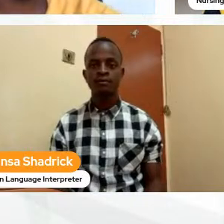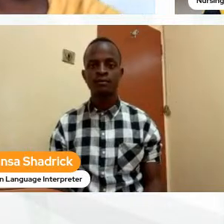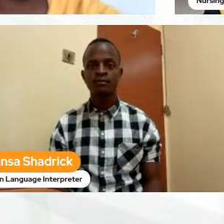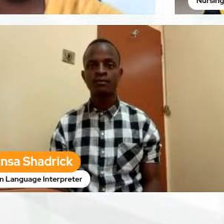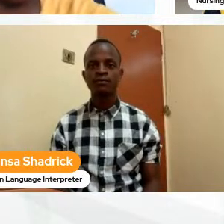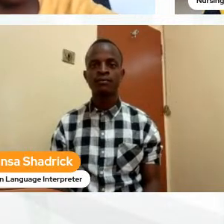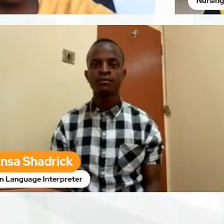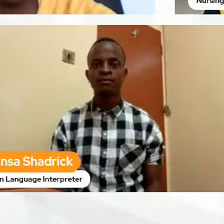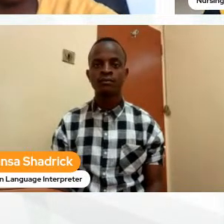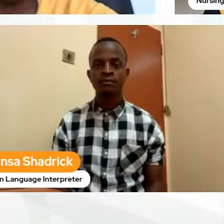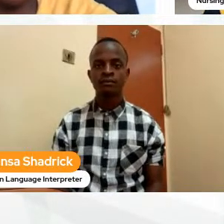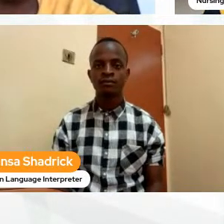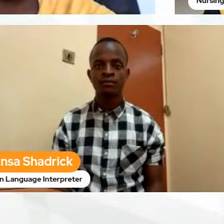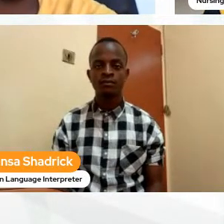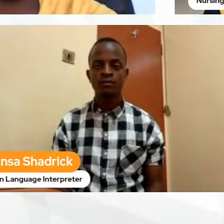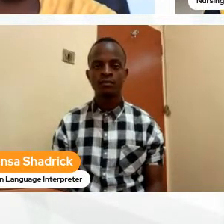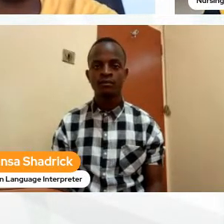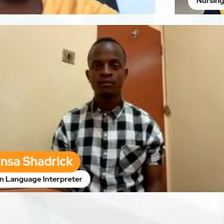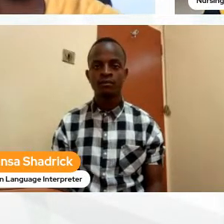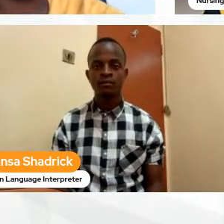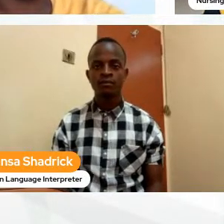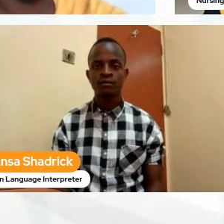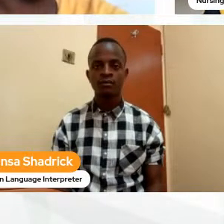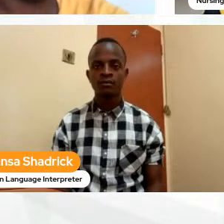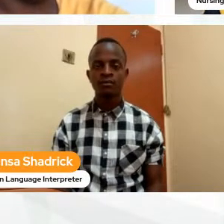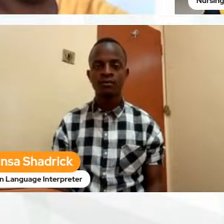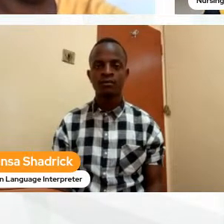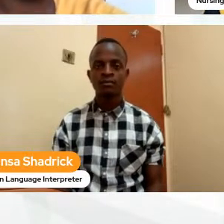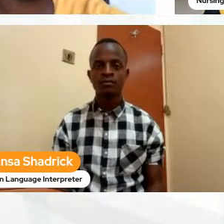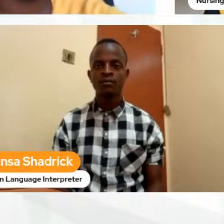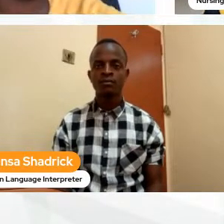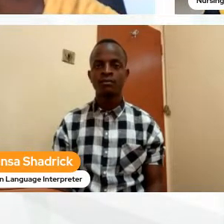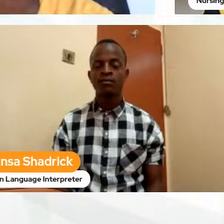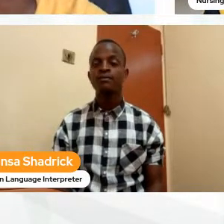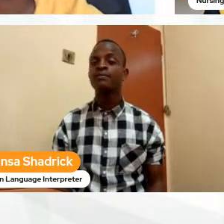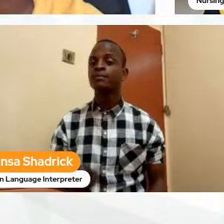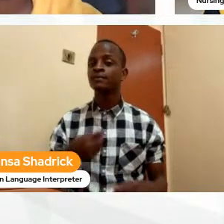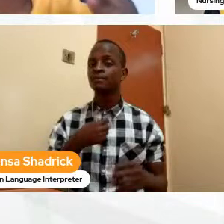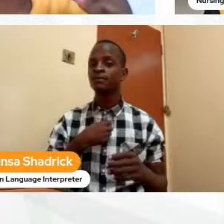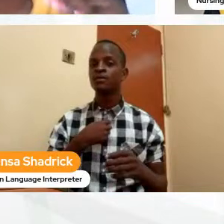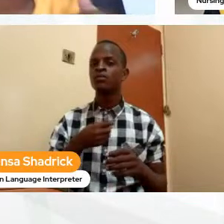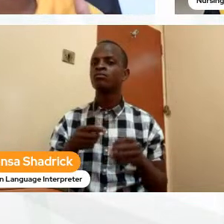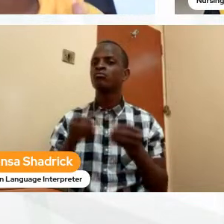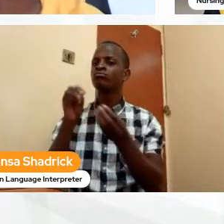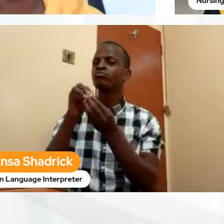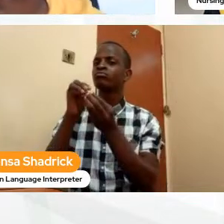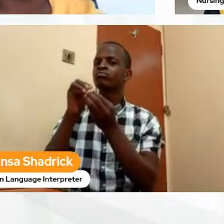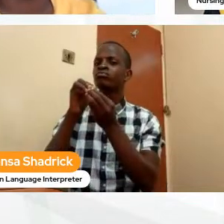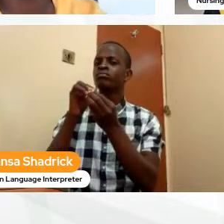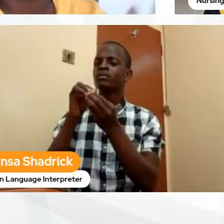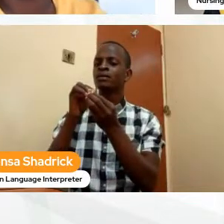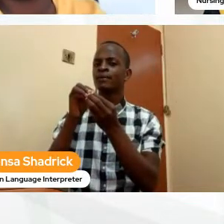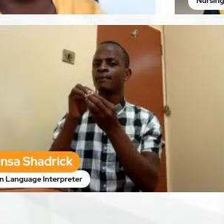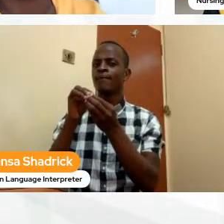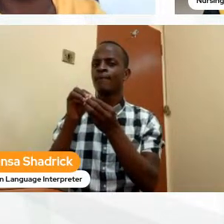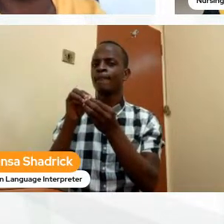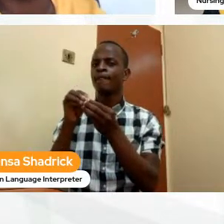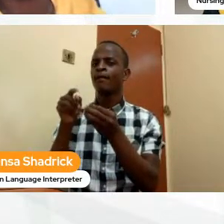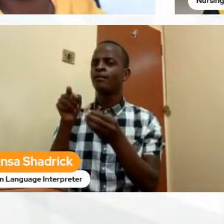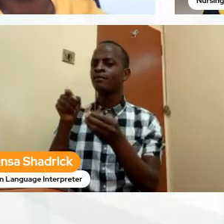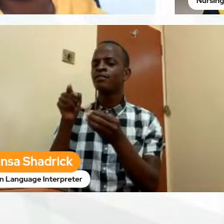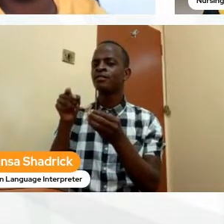Okay, great. So while I'm still with you, Mr. Toka, could you please just tell us why it is essential to